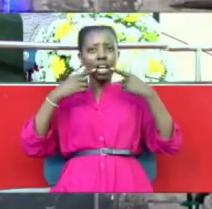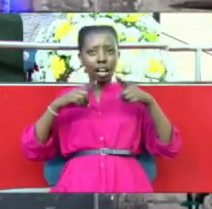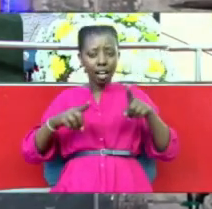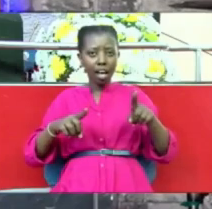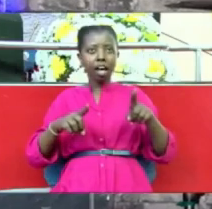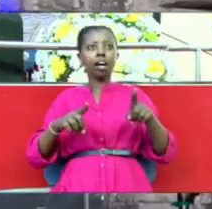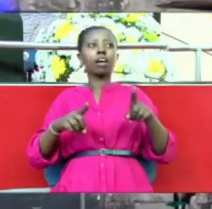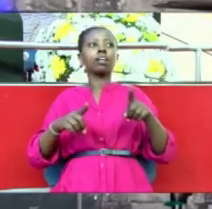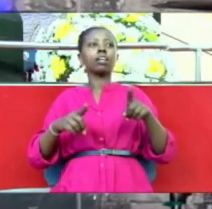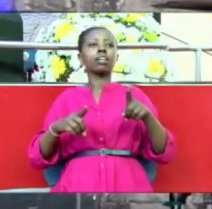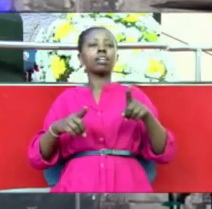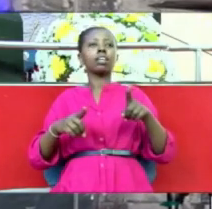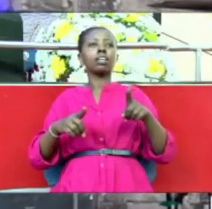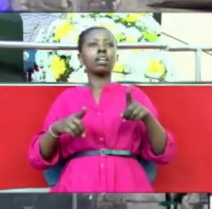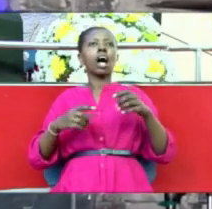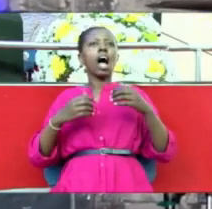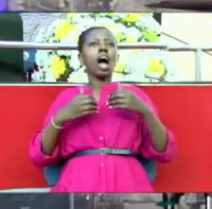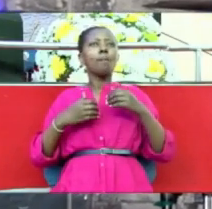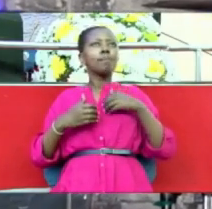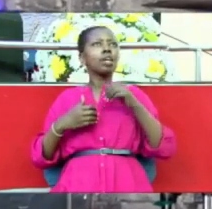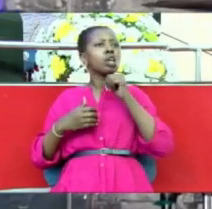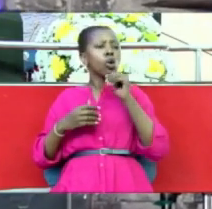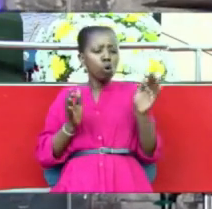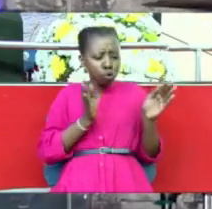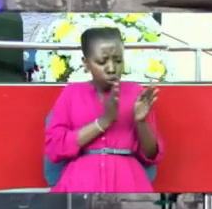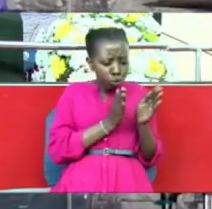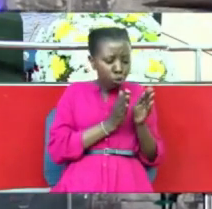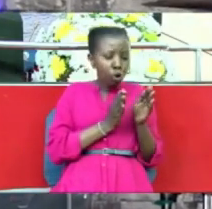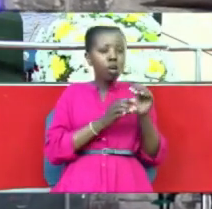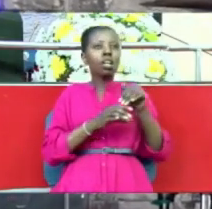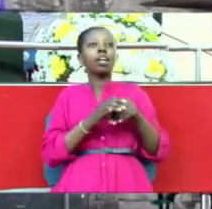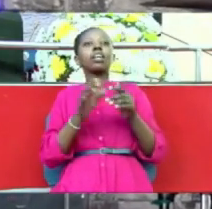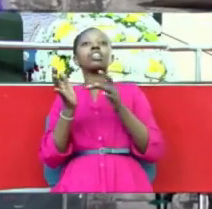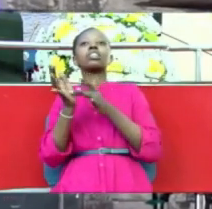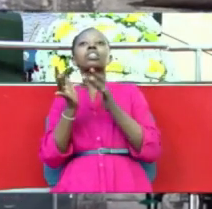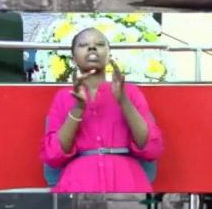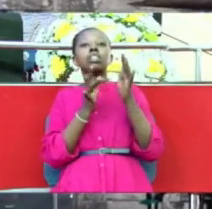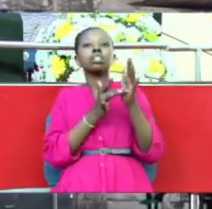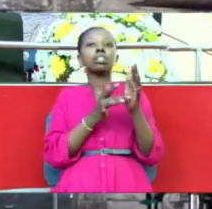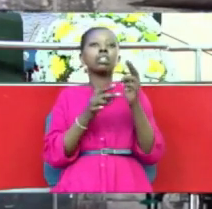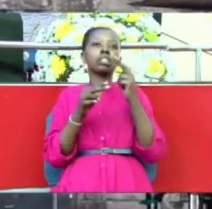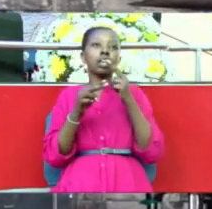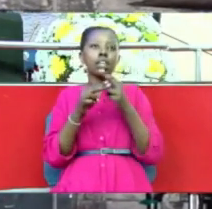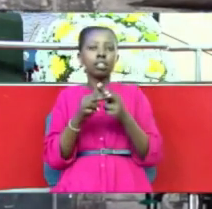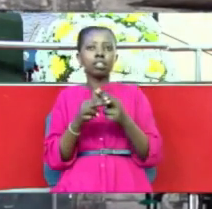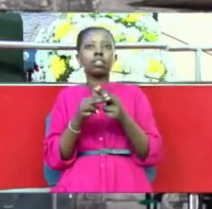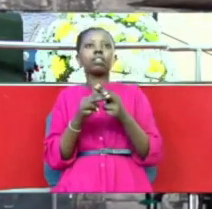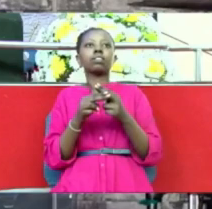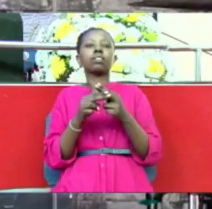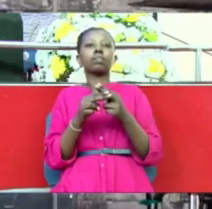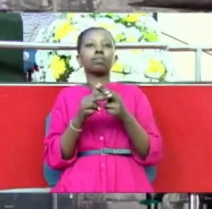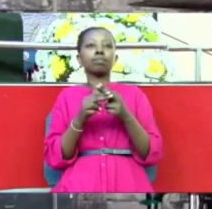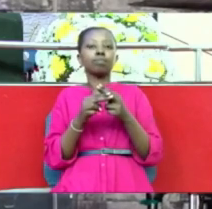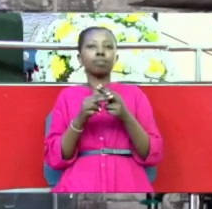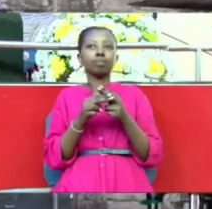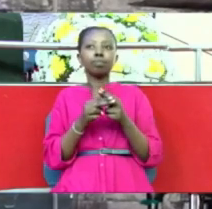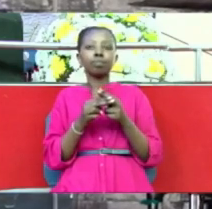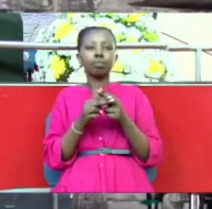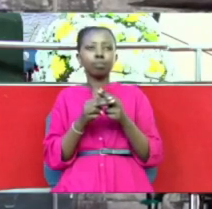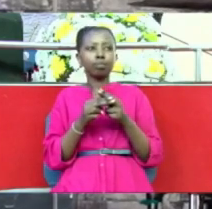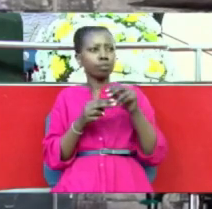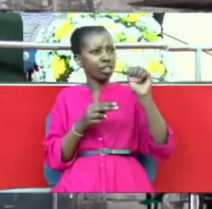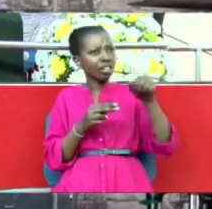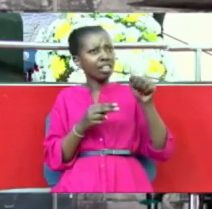I declare, I shall not be small. I cannot be small in the name of Jesus. In the name of Jesus. Yeah,